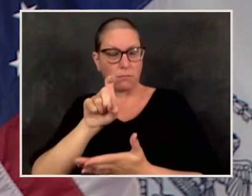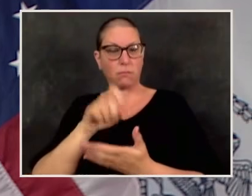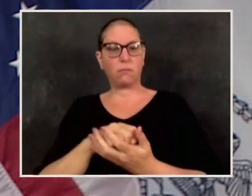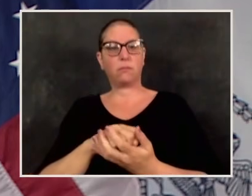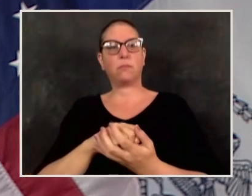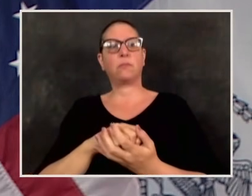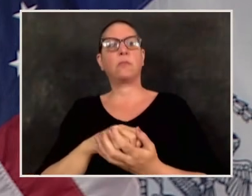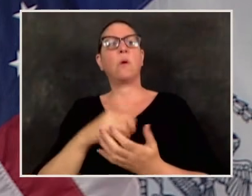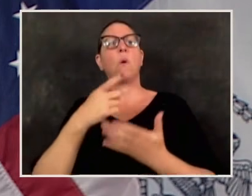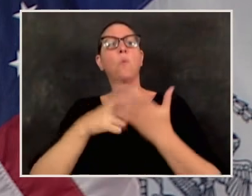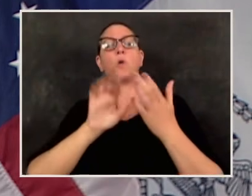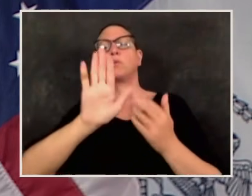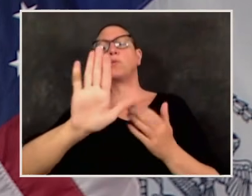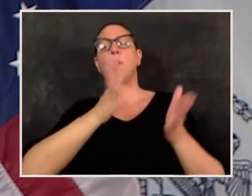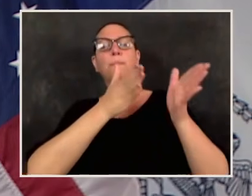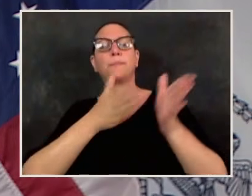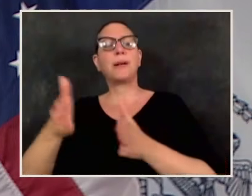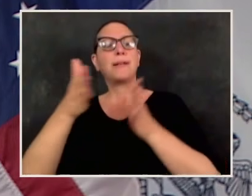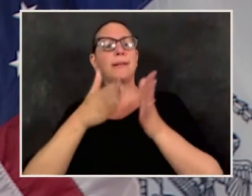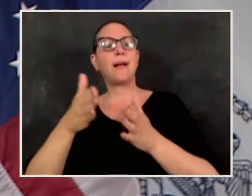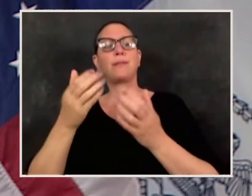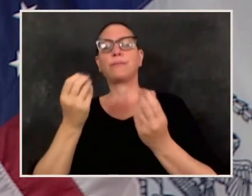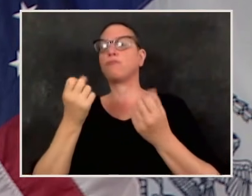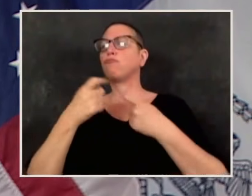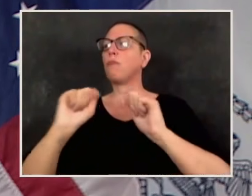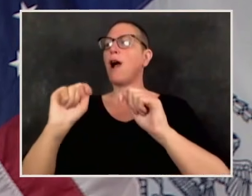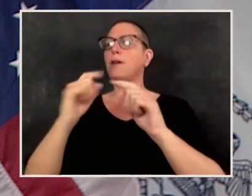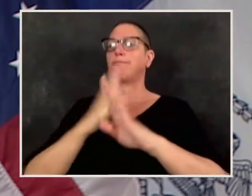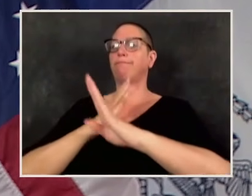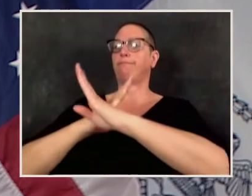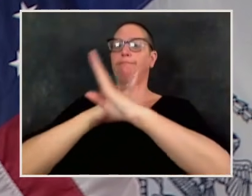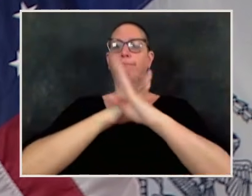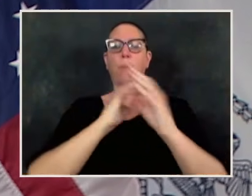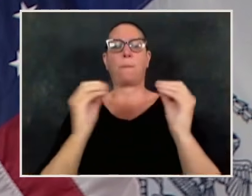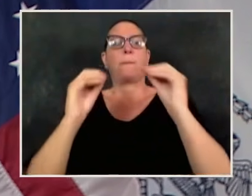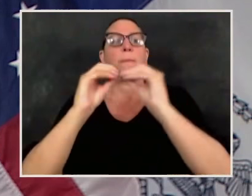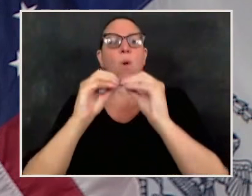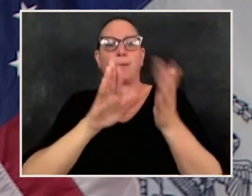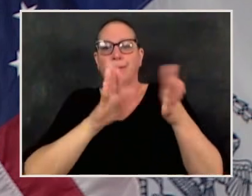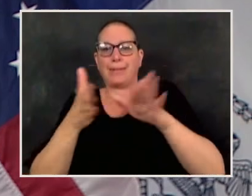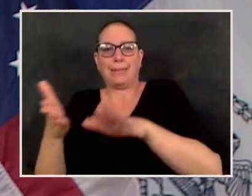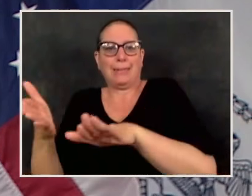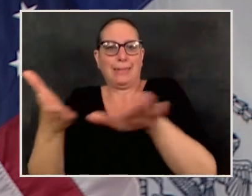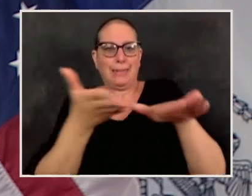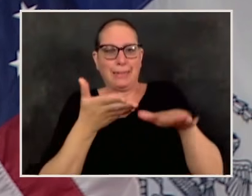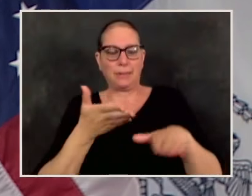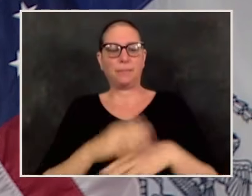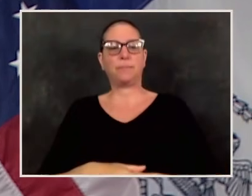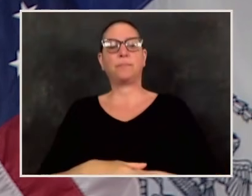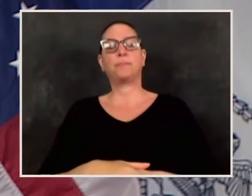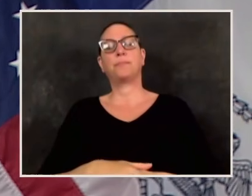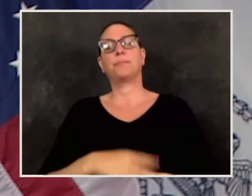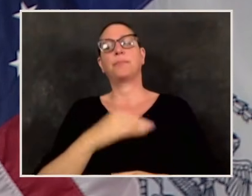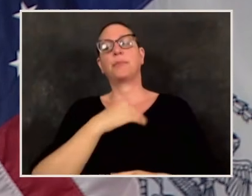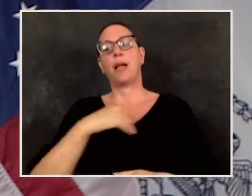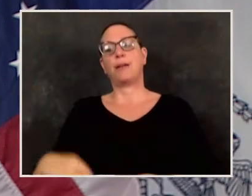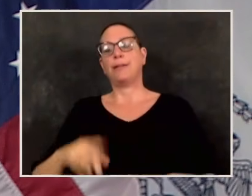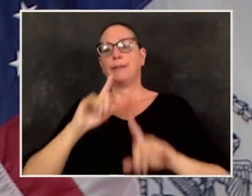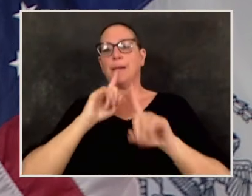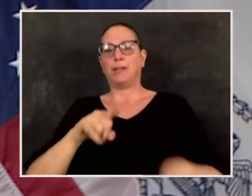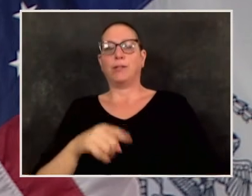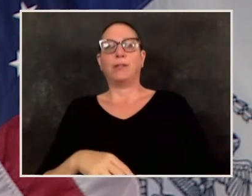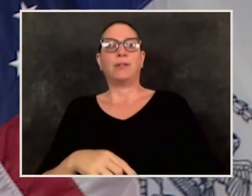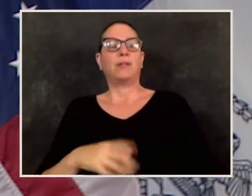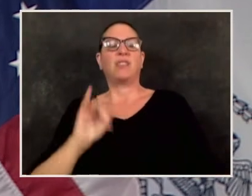on the subways and a potential real tragedy? Thank you, Sean. Look, it's horrible. It's horrible when we